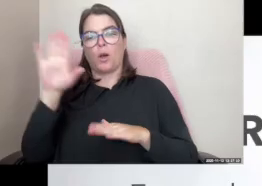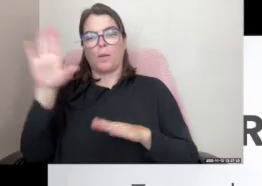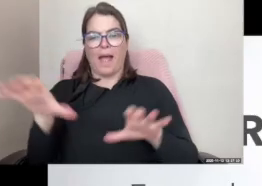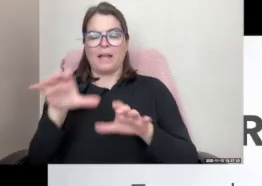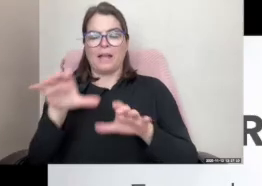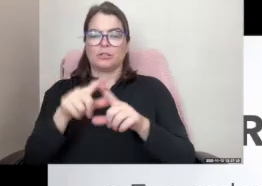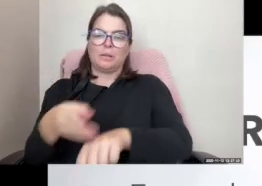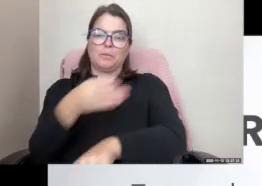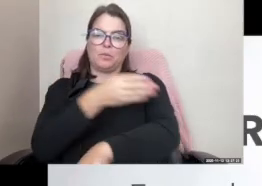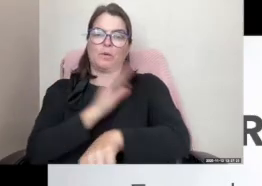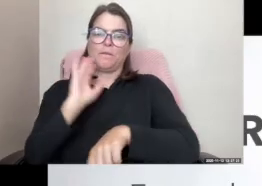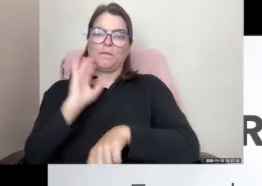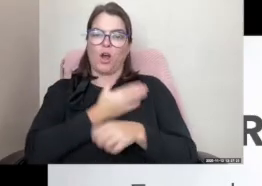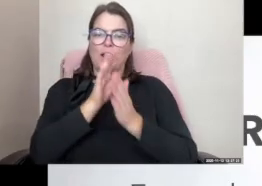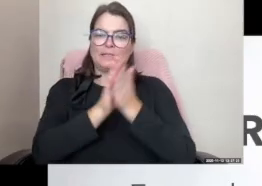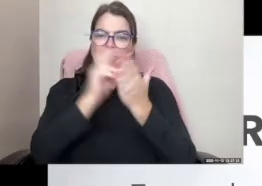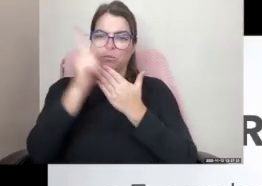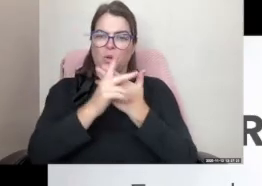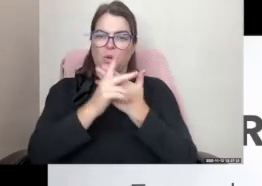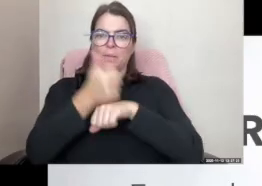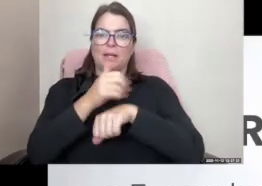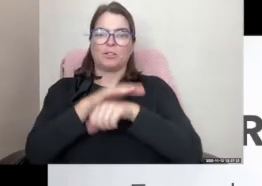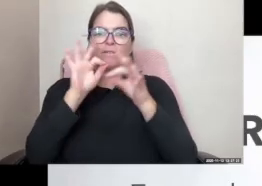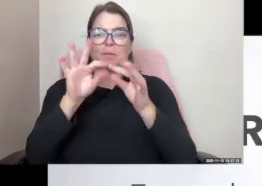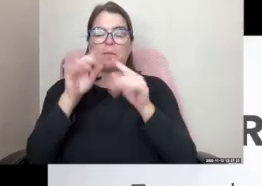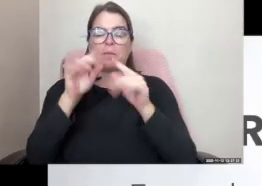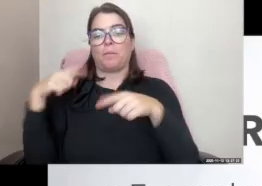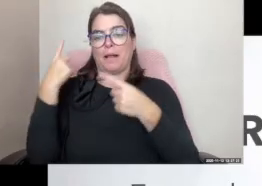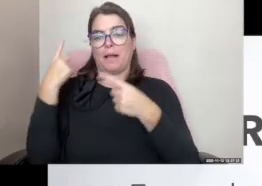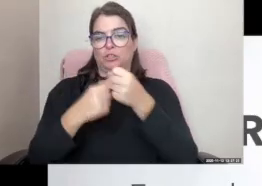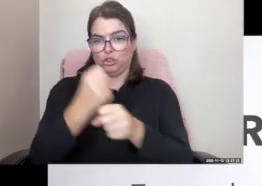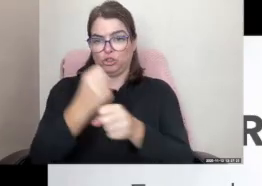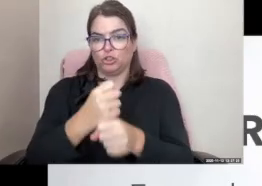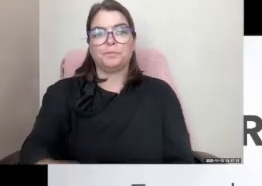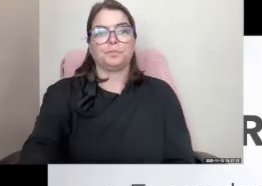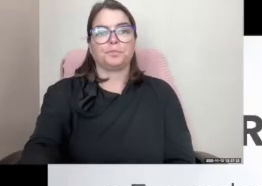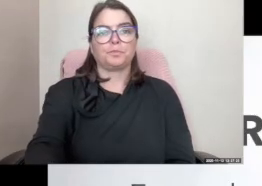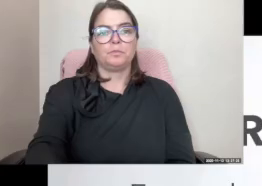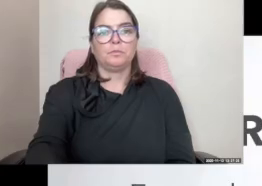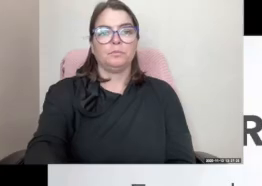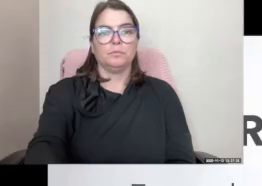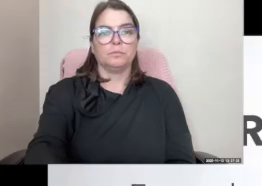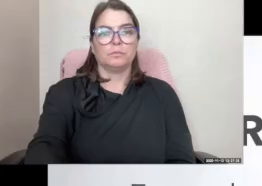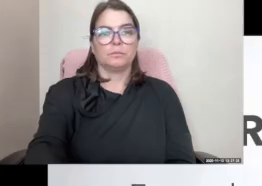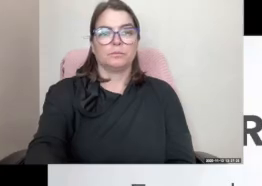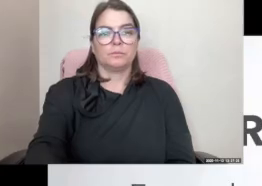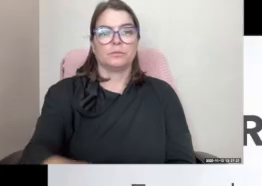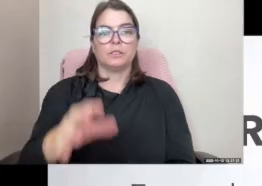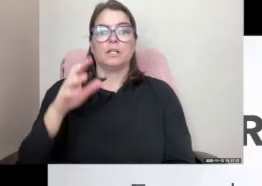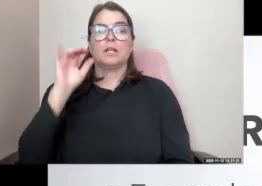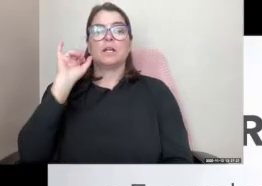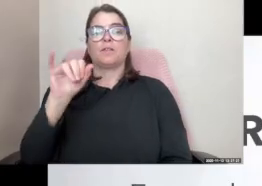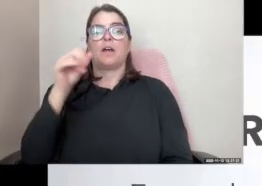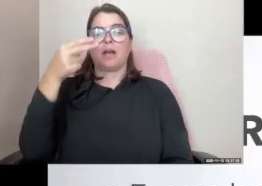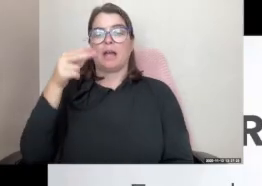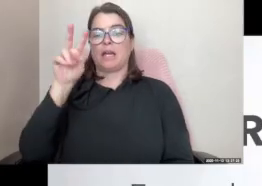ask questions and invite your input on future program needs. And now, I'm going to focus on actions CARB has taken to improve the medium and heavy-duty